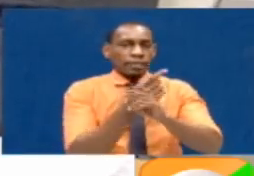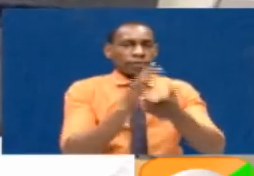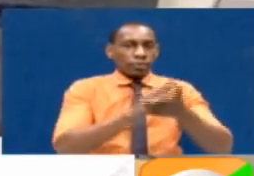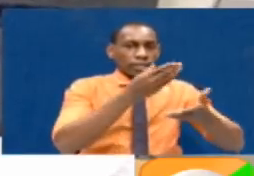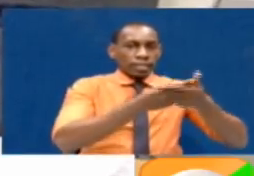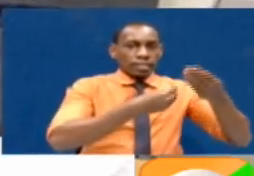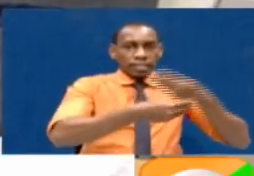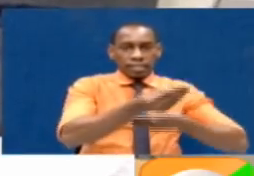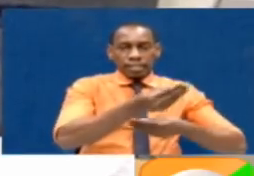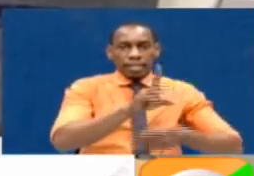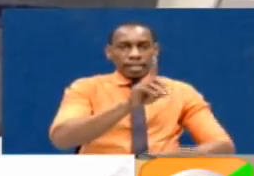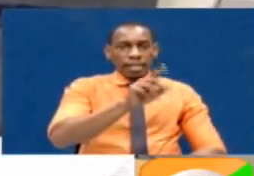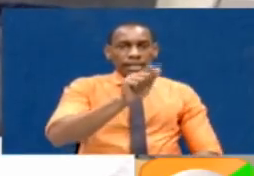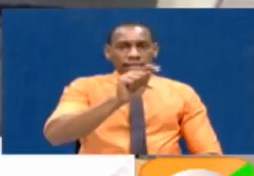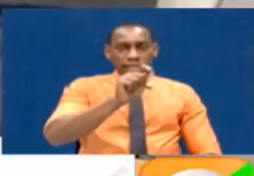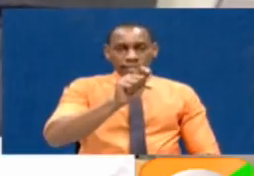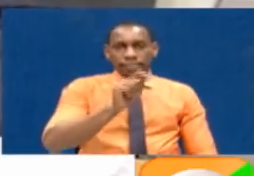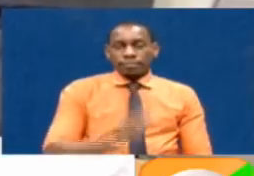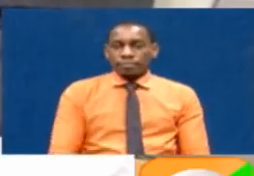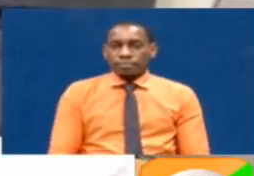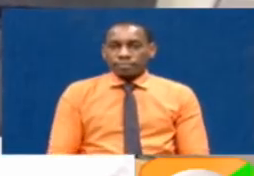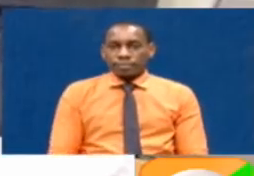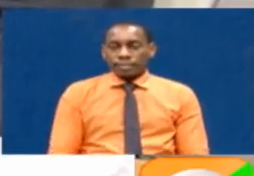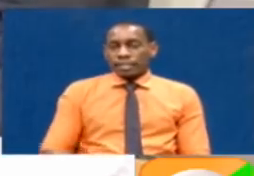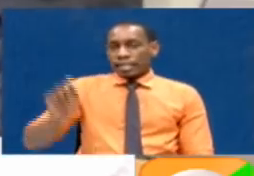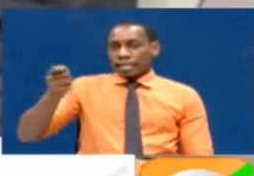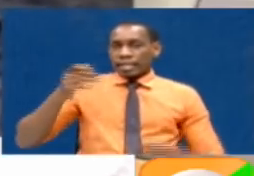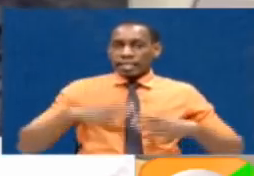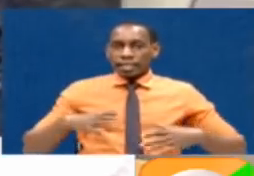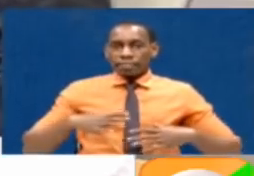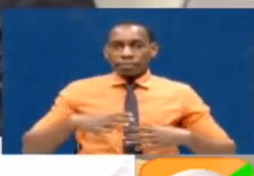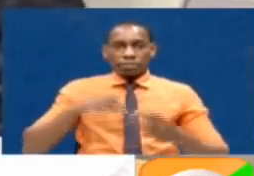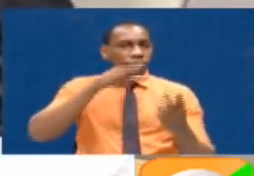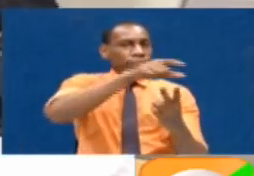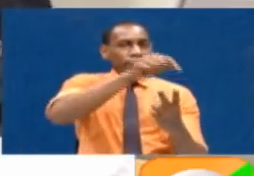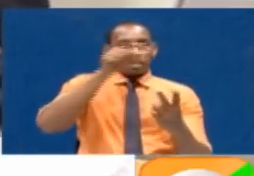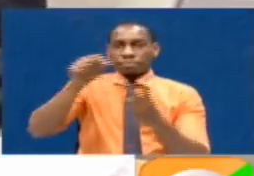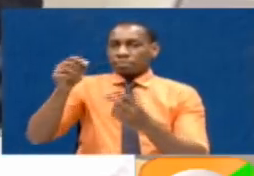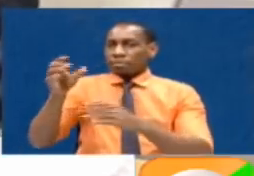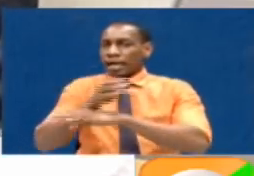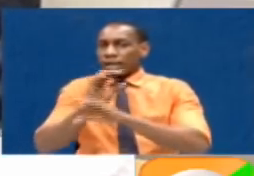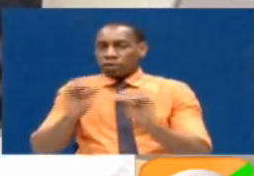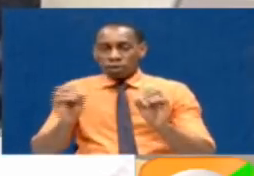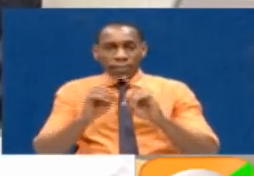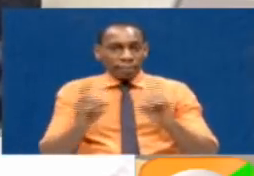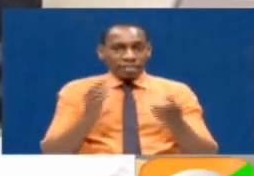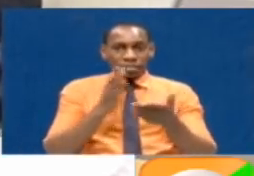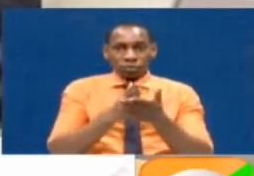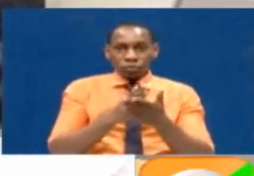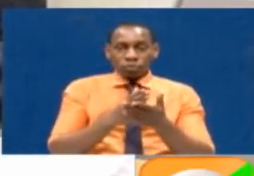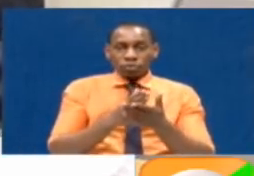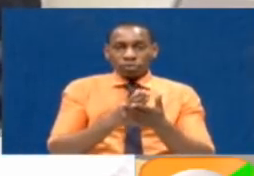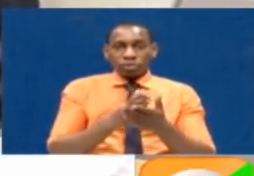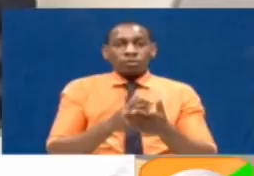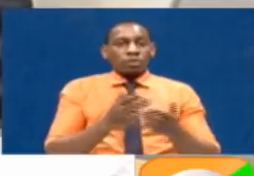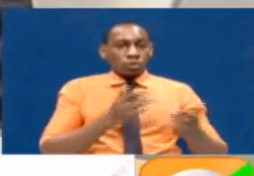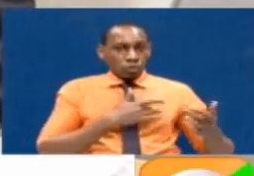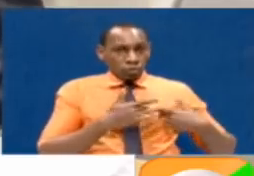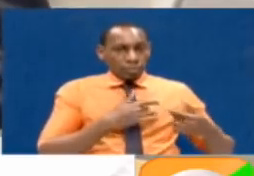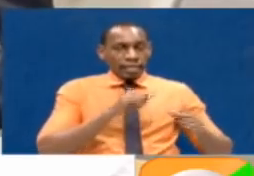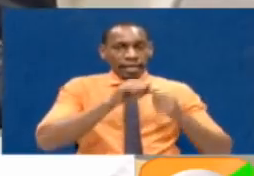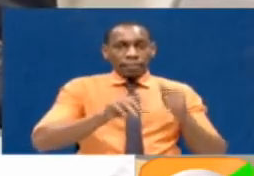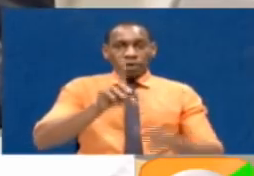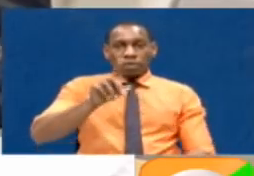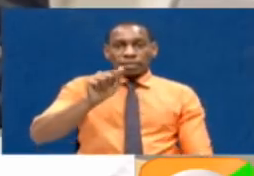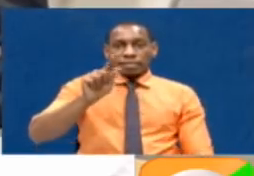selling bundles or data. Kenyans are not too picky about alcohol, but they're very picky about data.